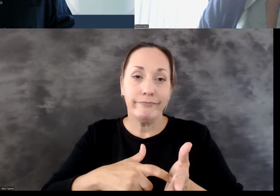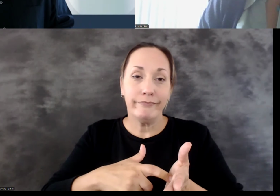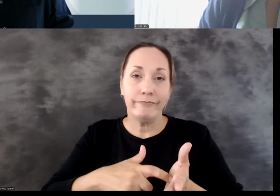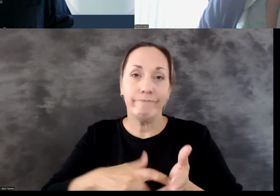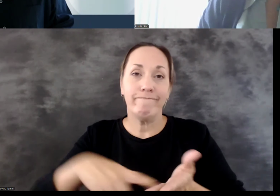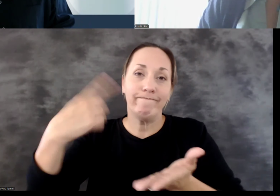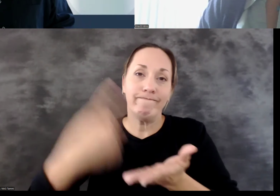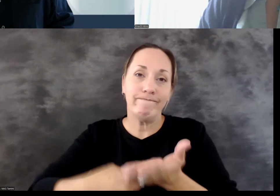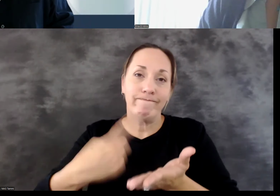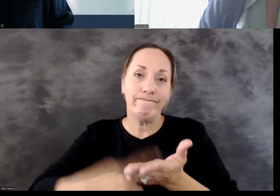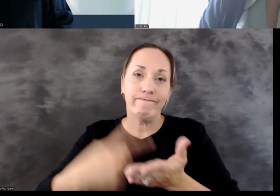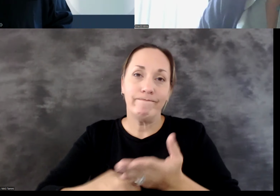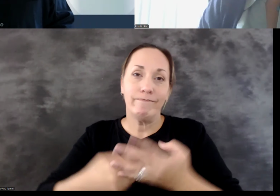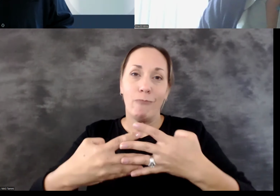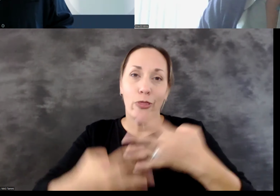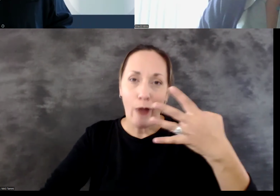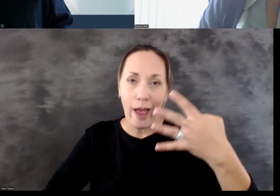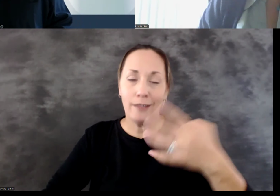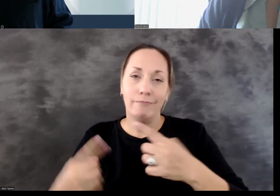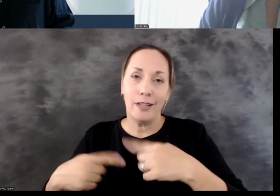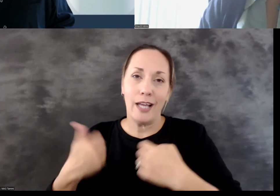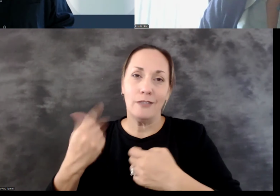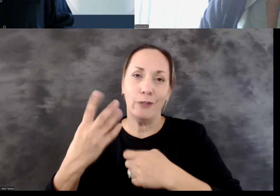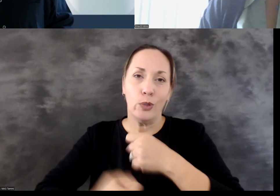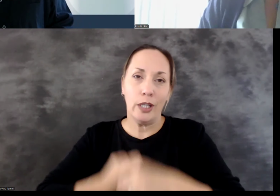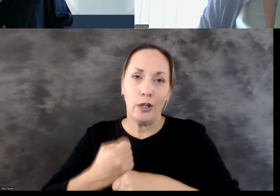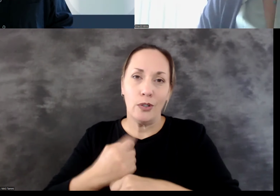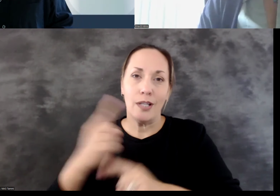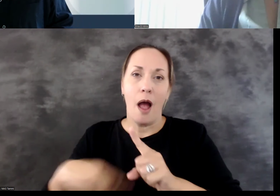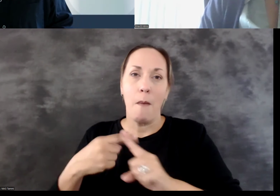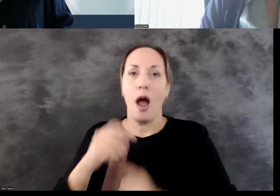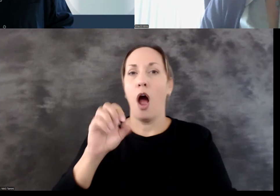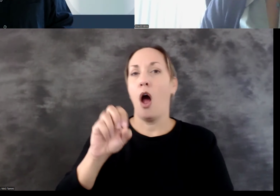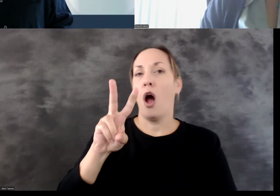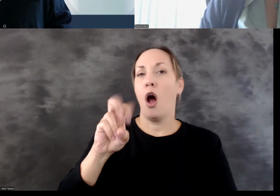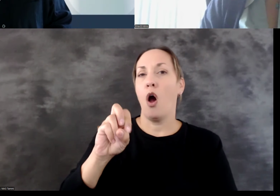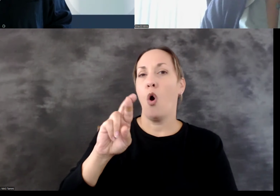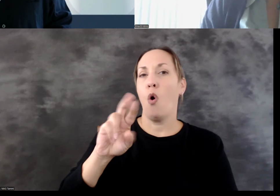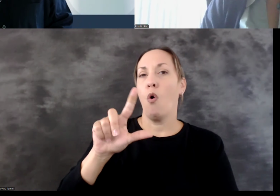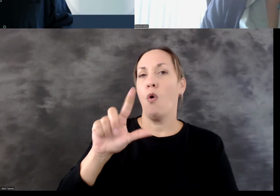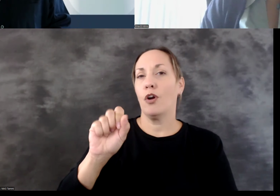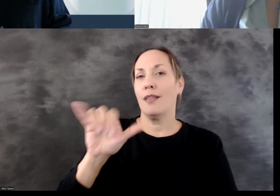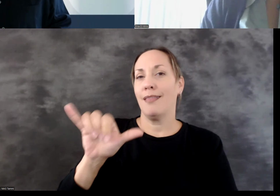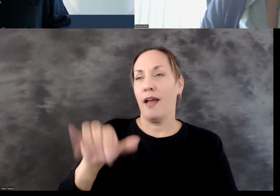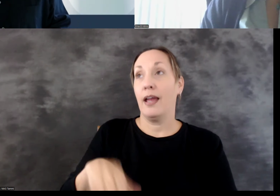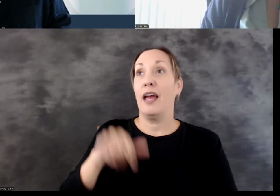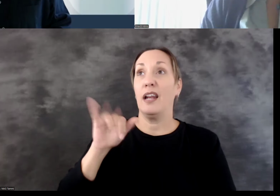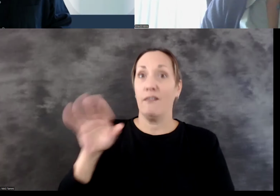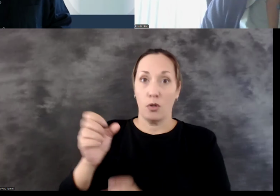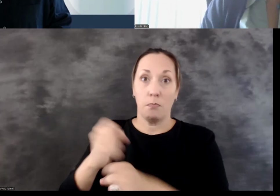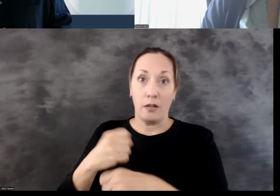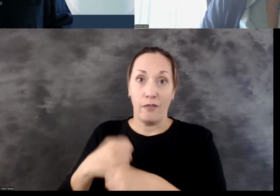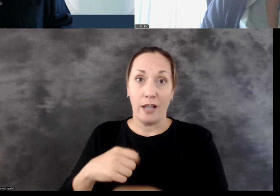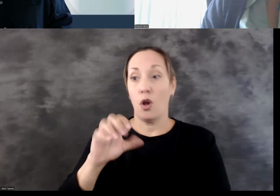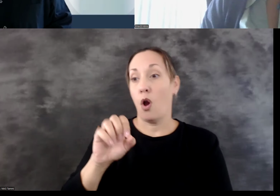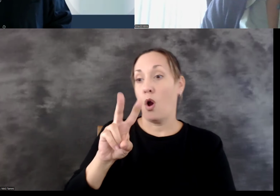discussion thread over the last couple of years about overlays and whether overlay manufacturers can say that one